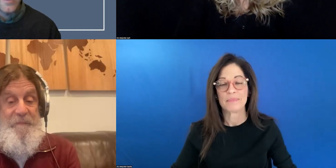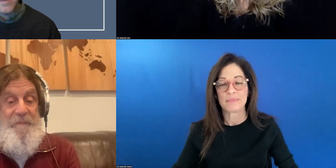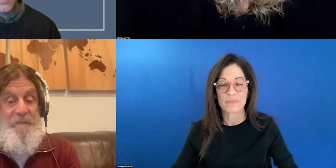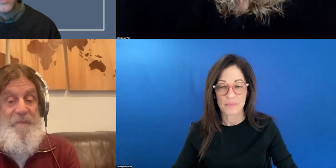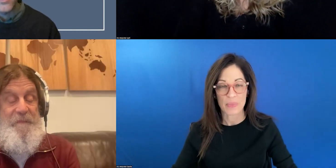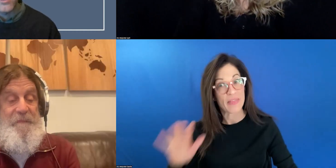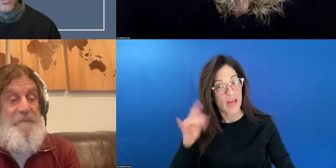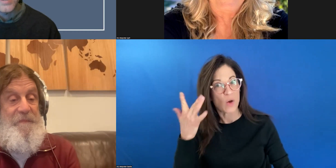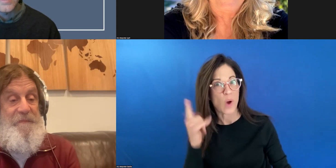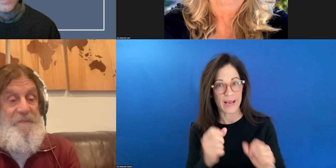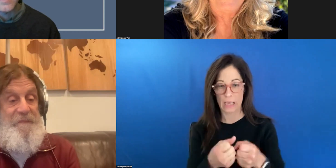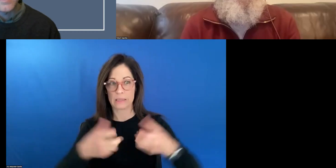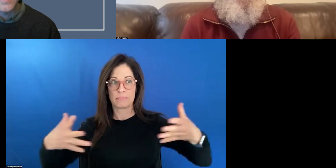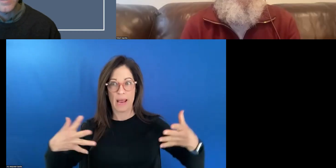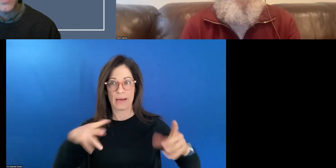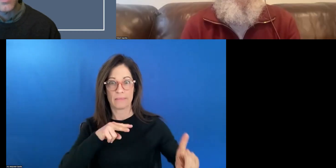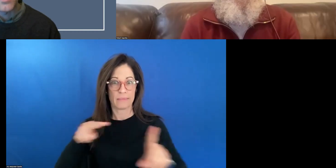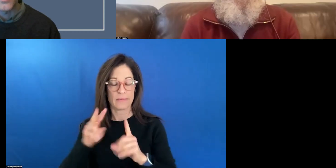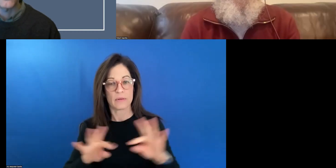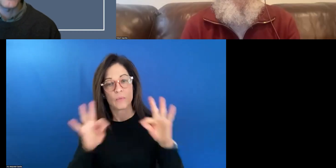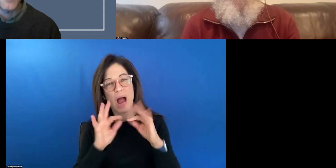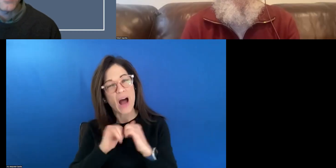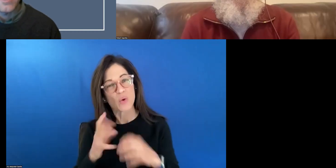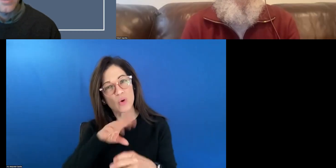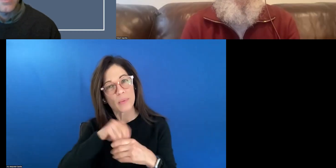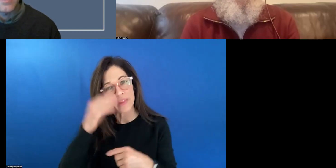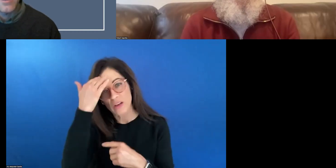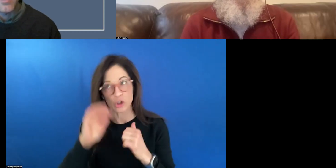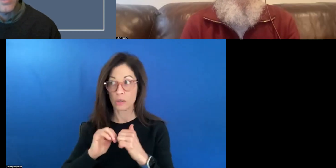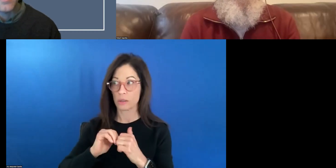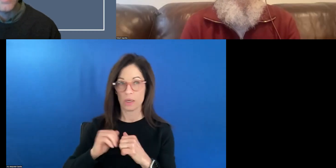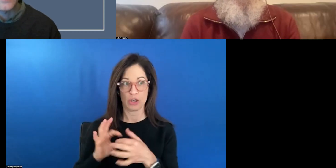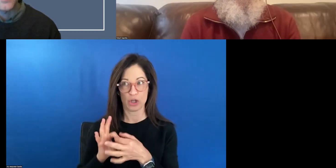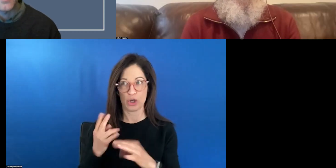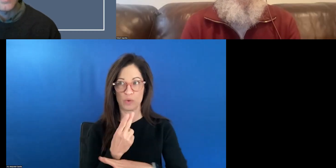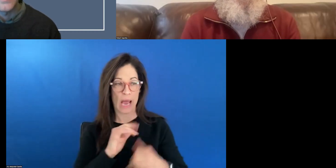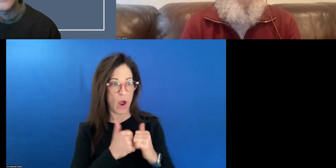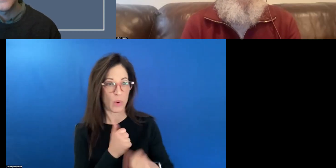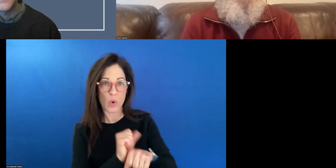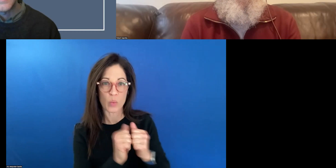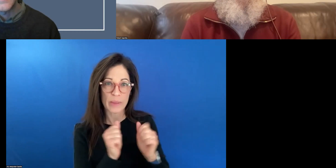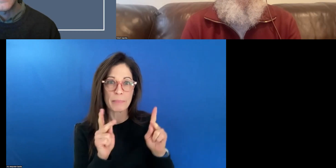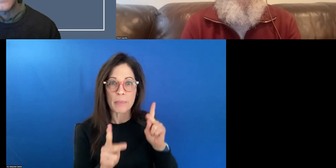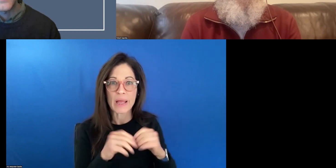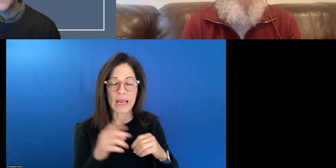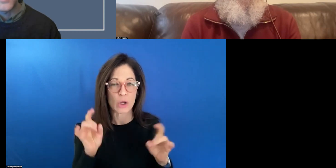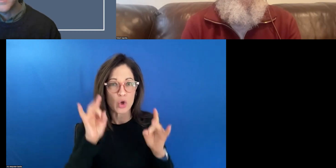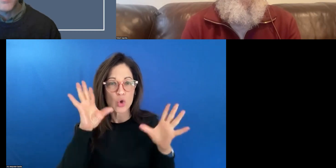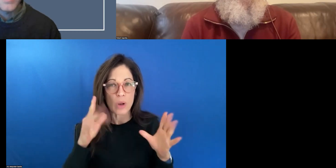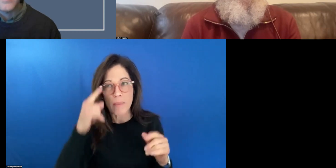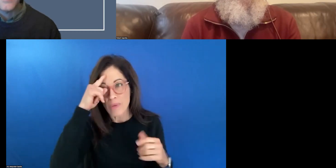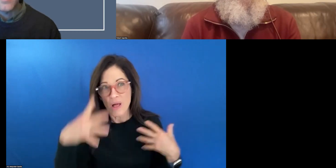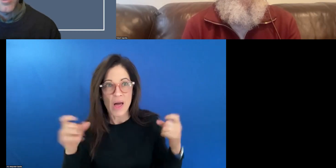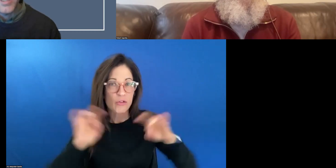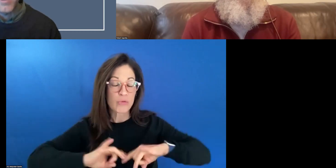important, because how do you incorporate this knowledge into how we work with people in an acute mental health crisis, knowing that there are things going